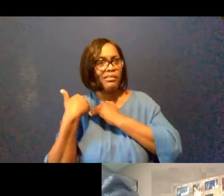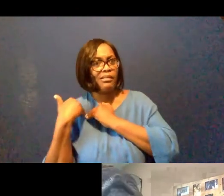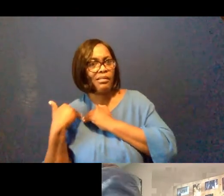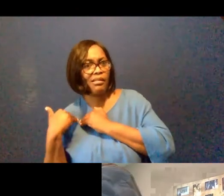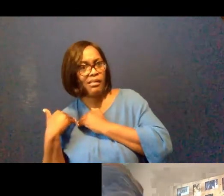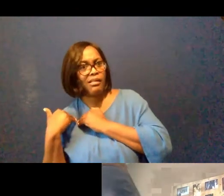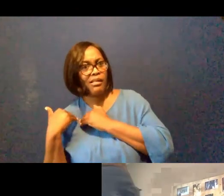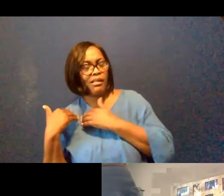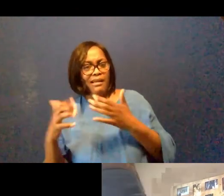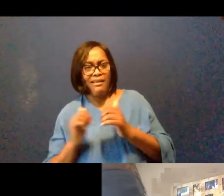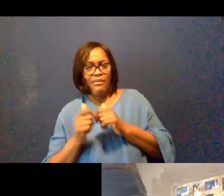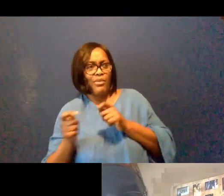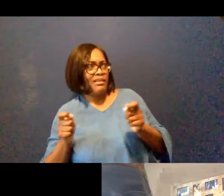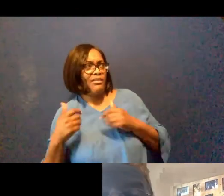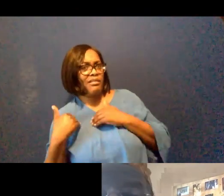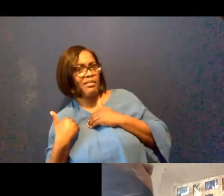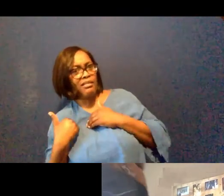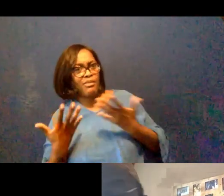roundtable